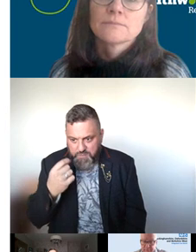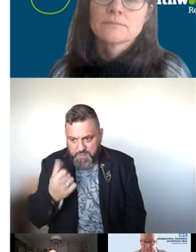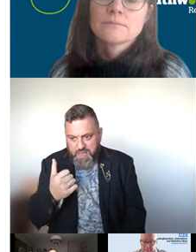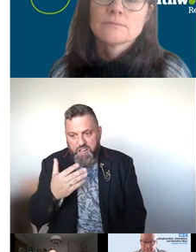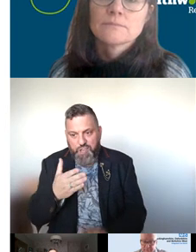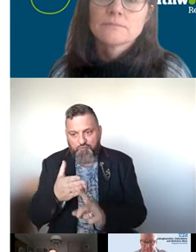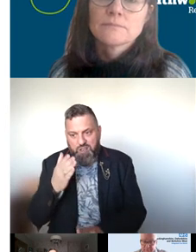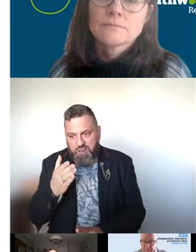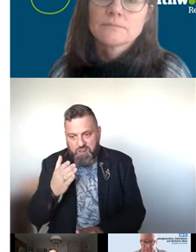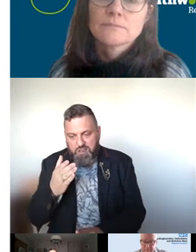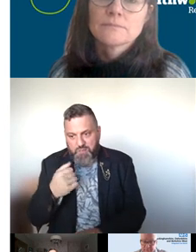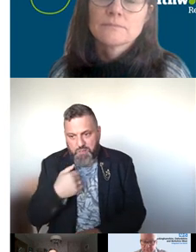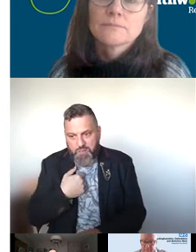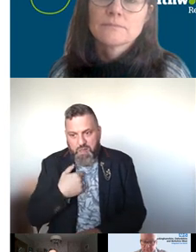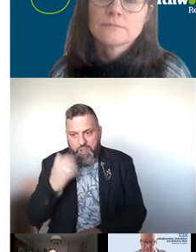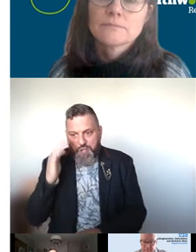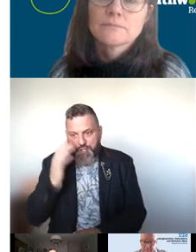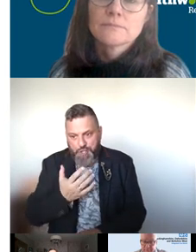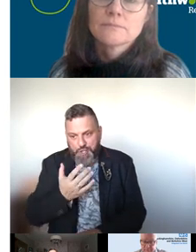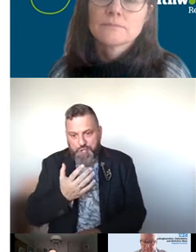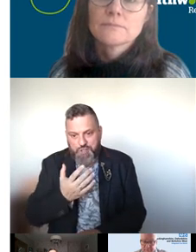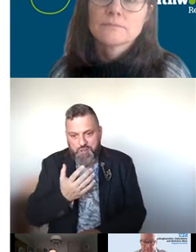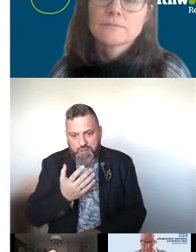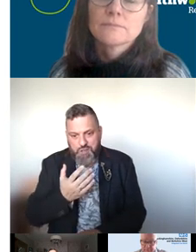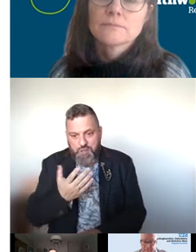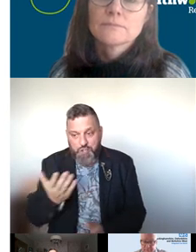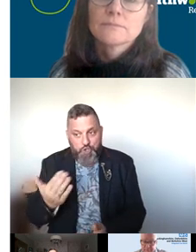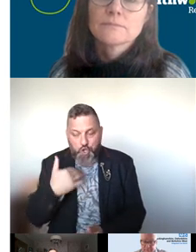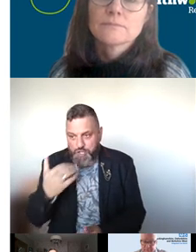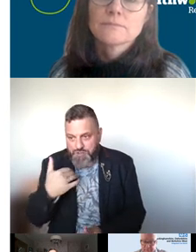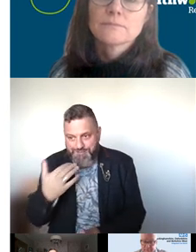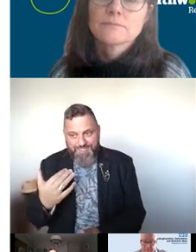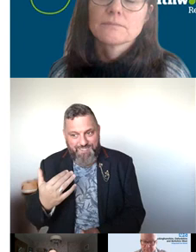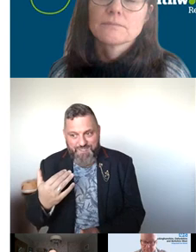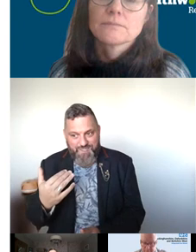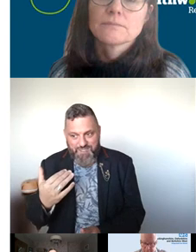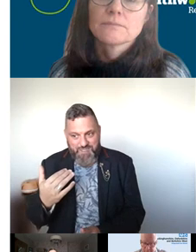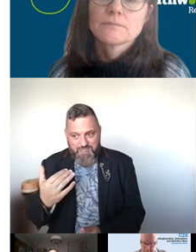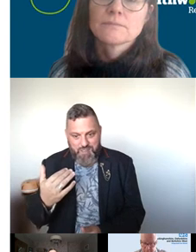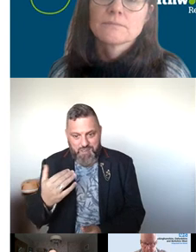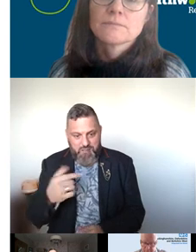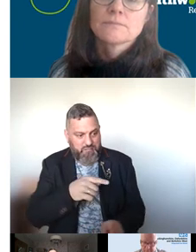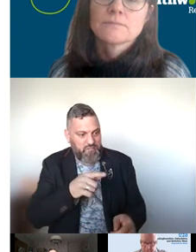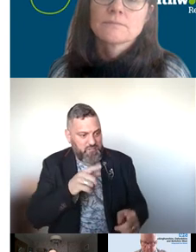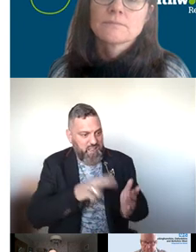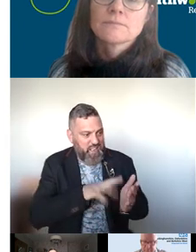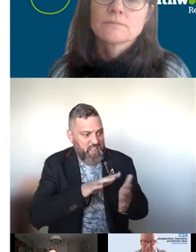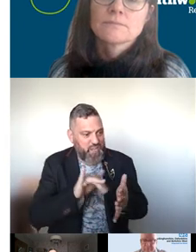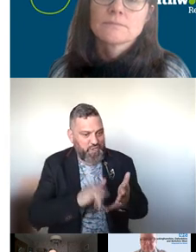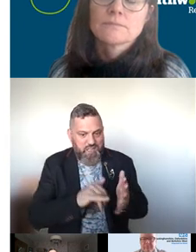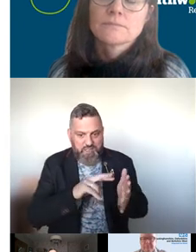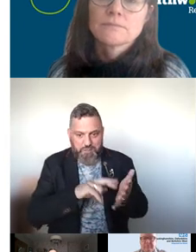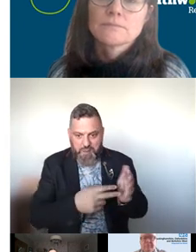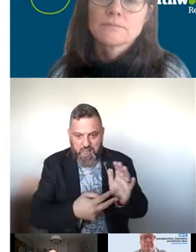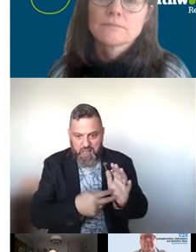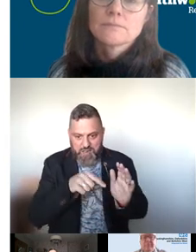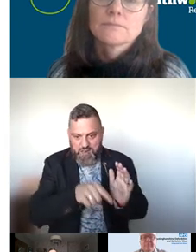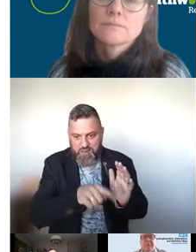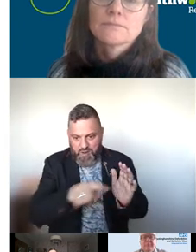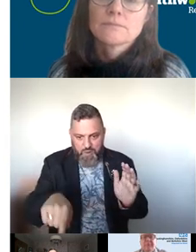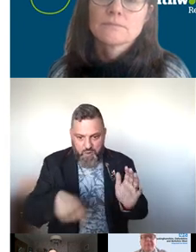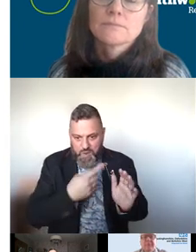But my concern is the lack of it will hold us back. And the NHS plan is quite clear. We are